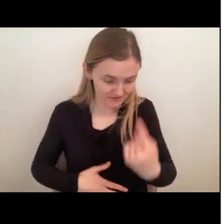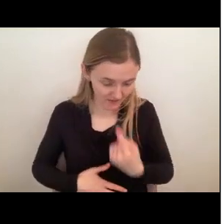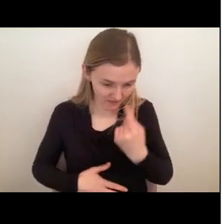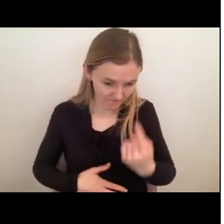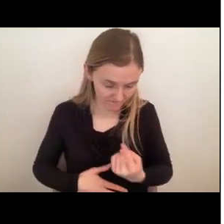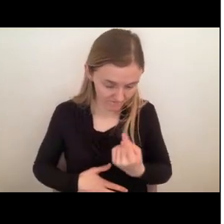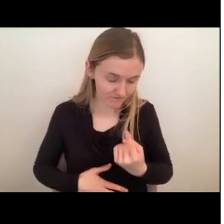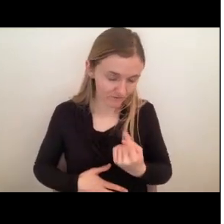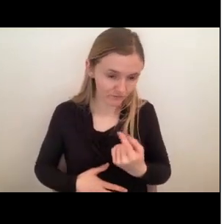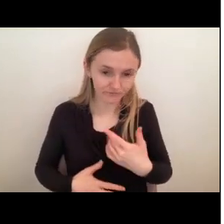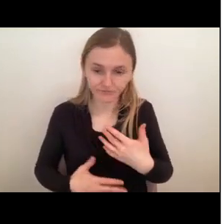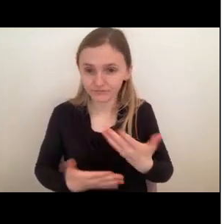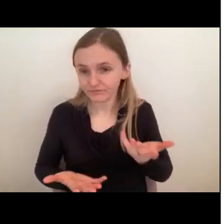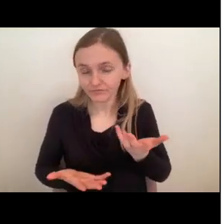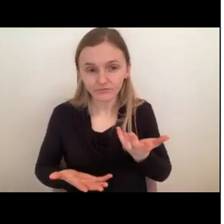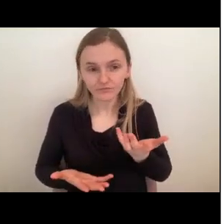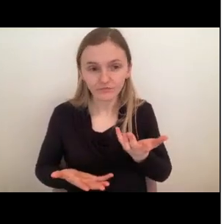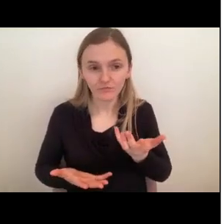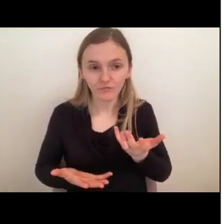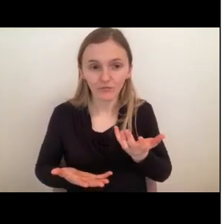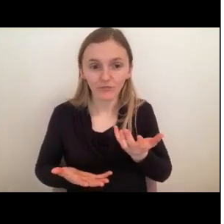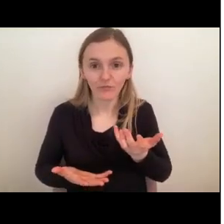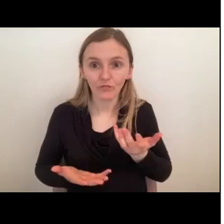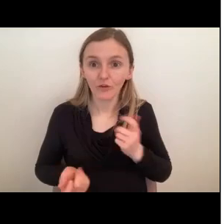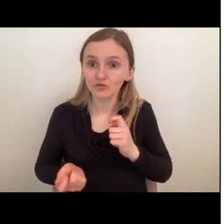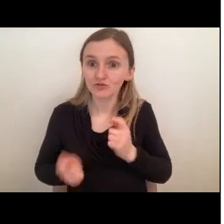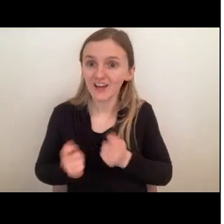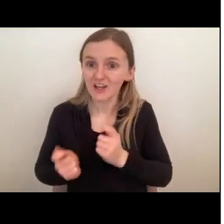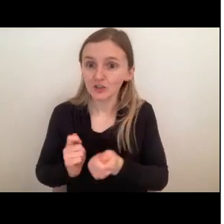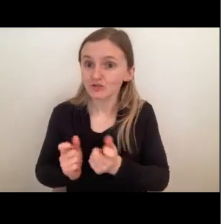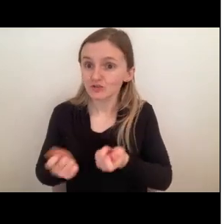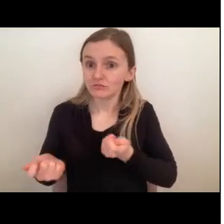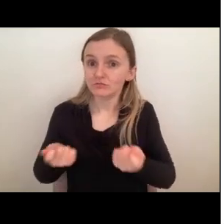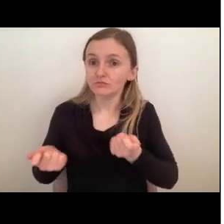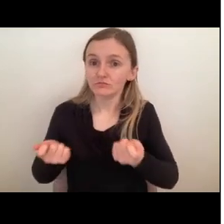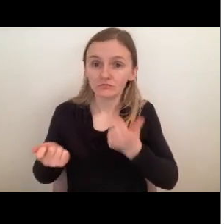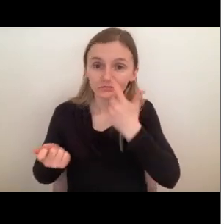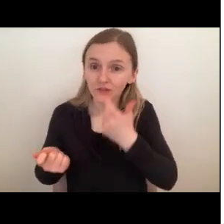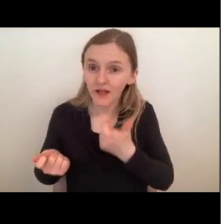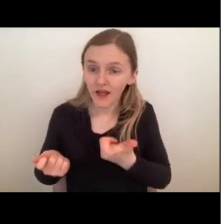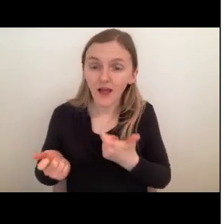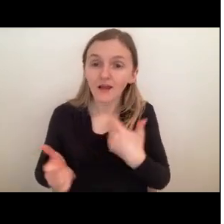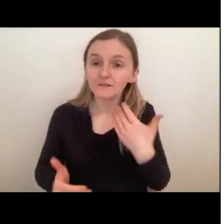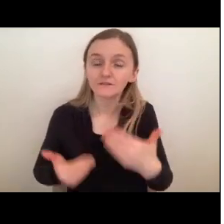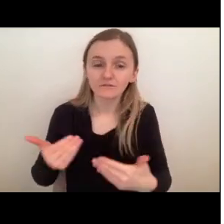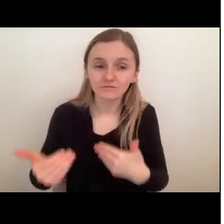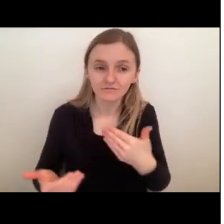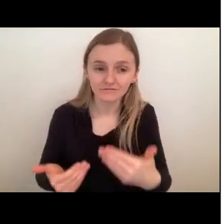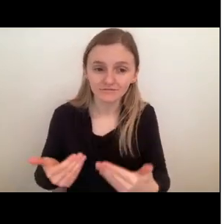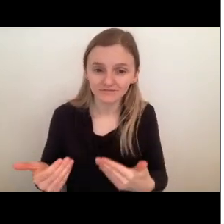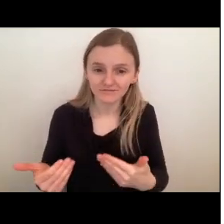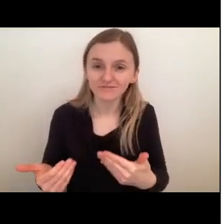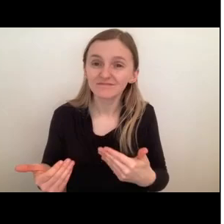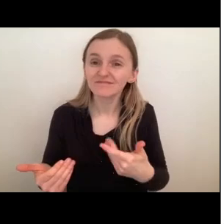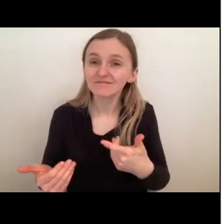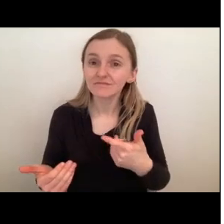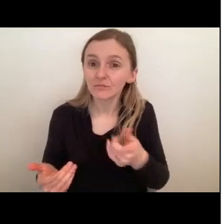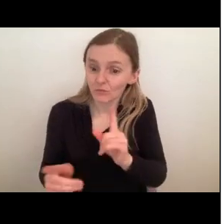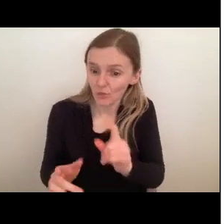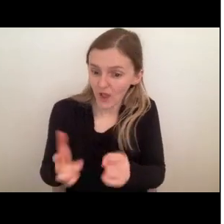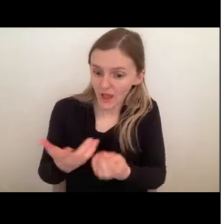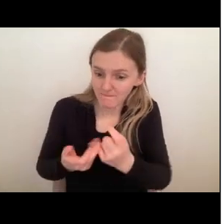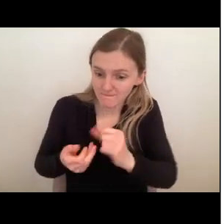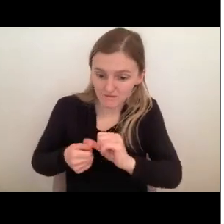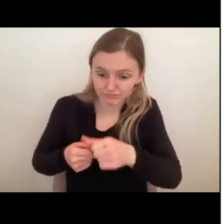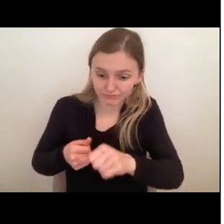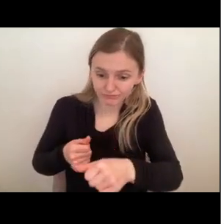able to cope with changes, in terms of knowing what is happening throughout the day, whether